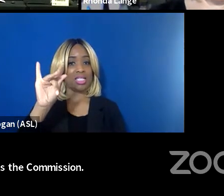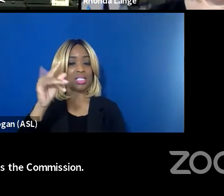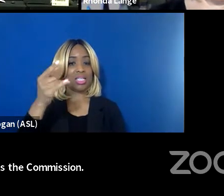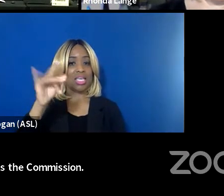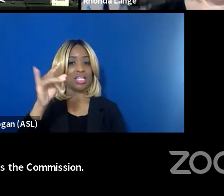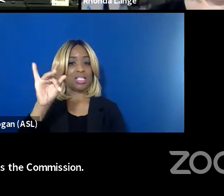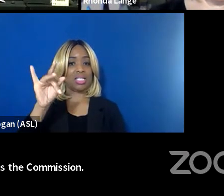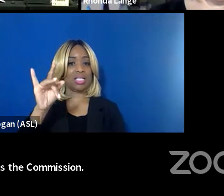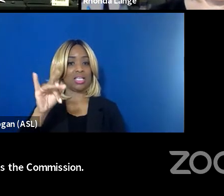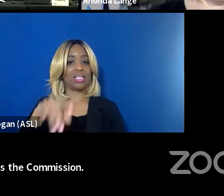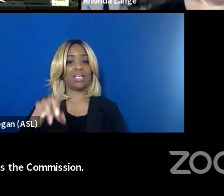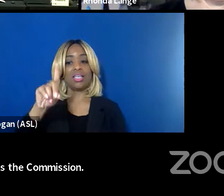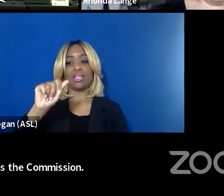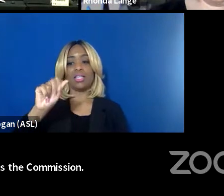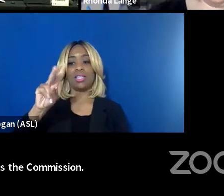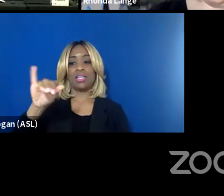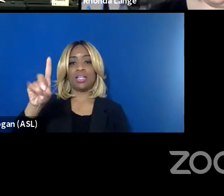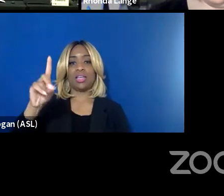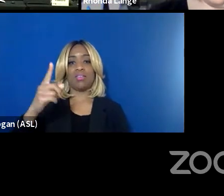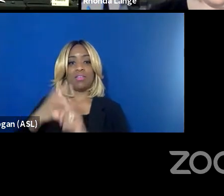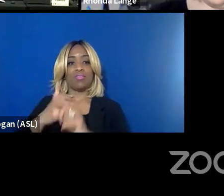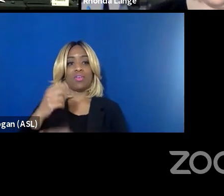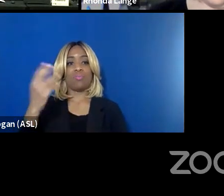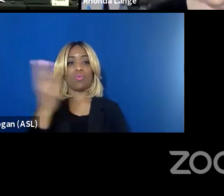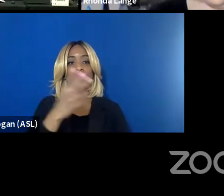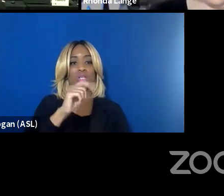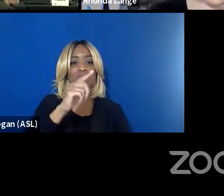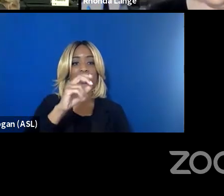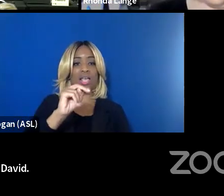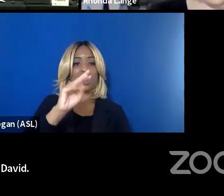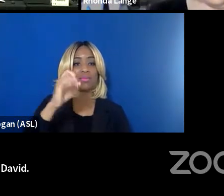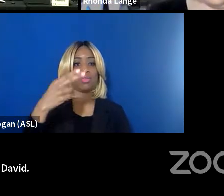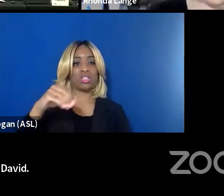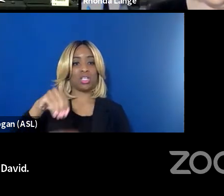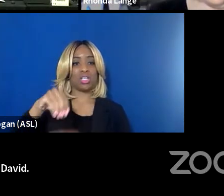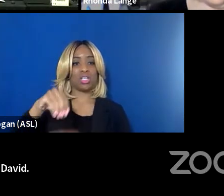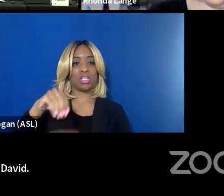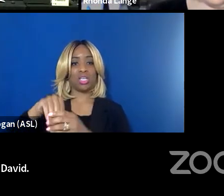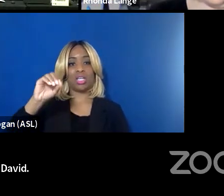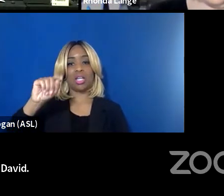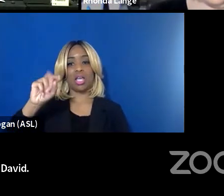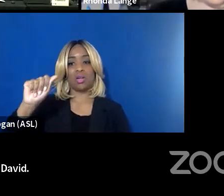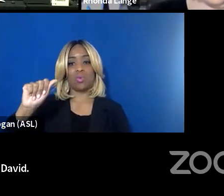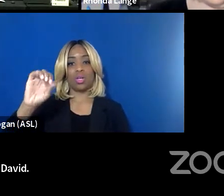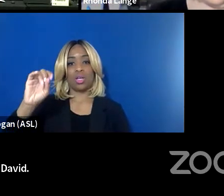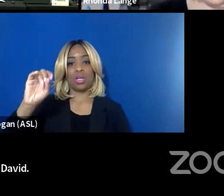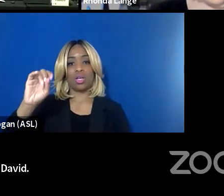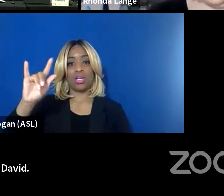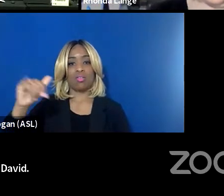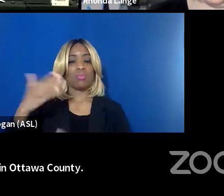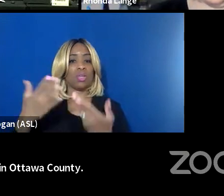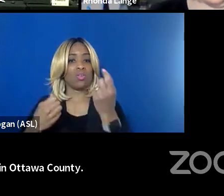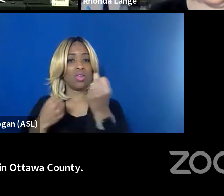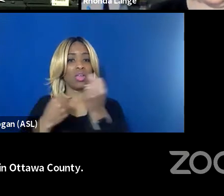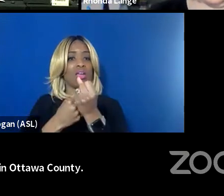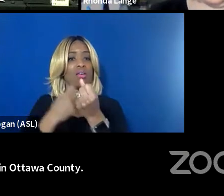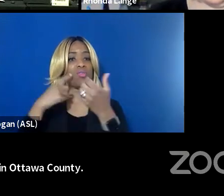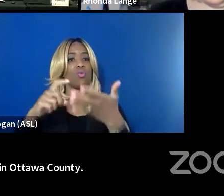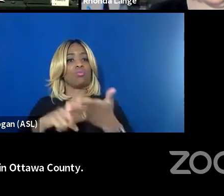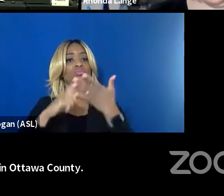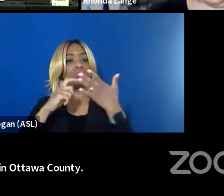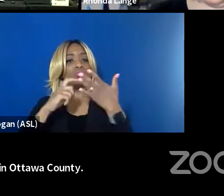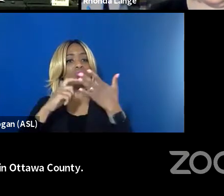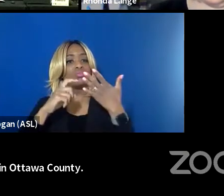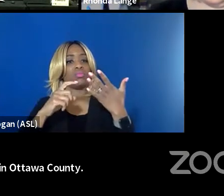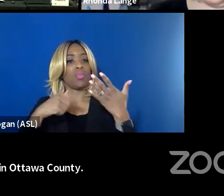18. My name is David Barnosky. I'm from West Olive, Michigan in Ottawa County. I'm here to advocate for a criteria